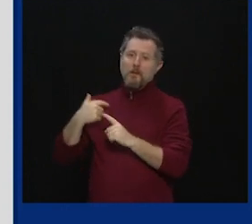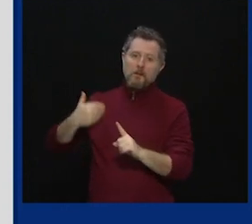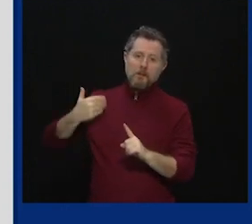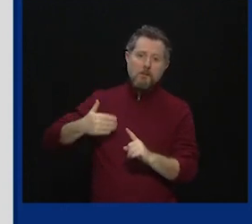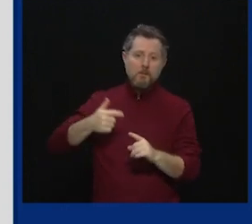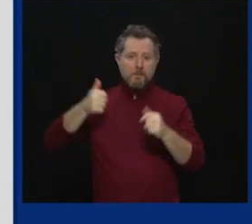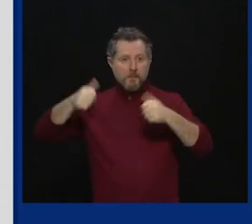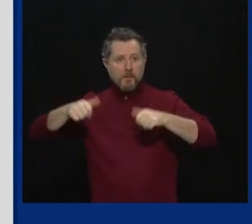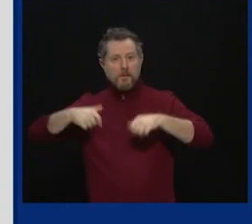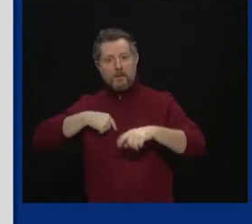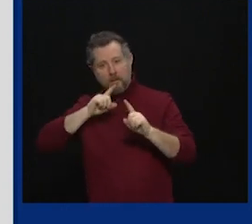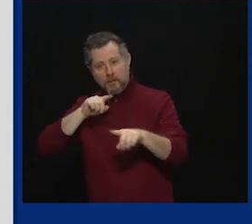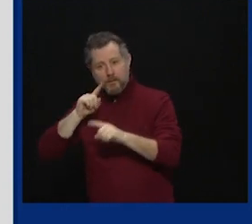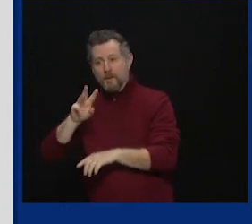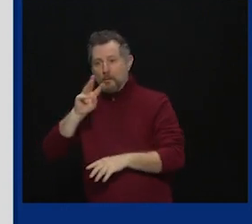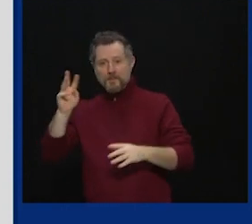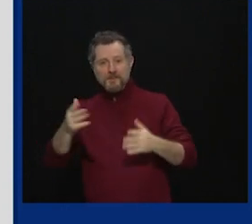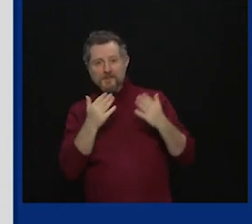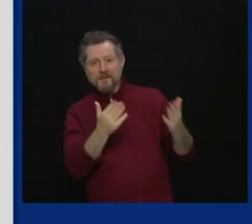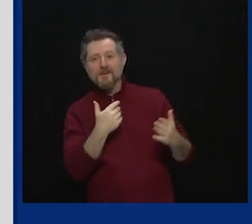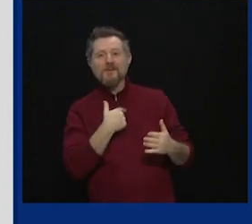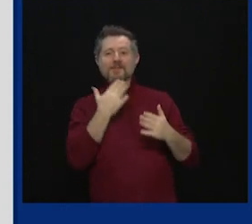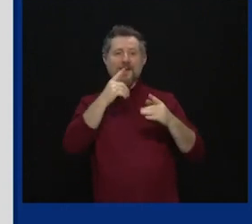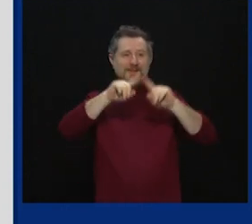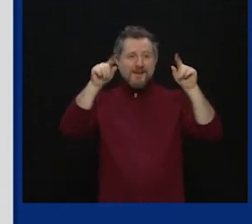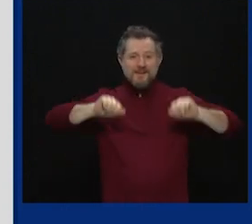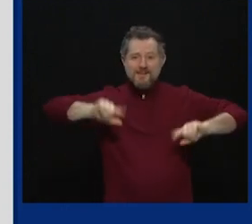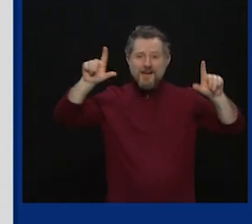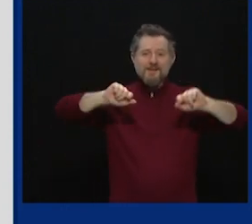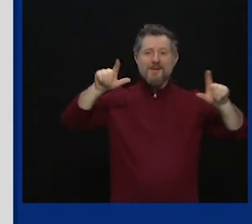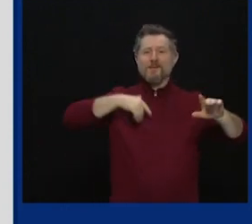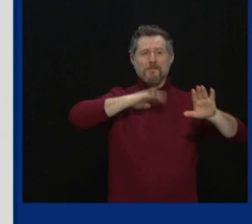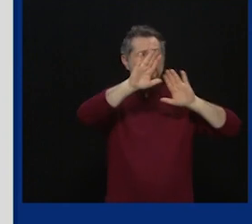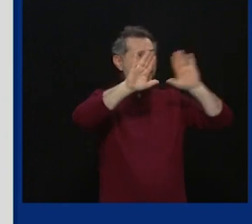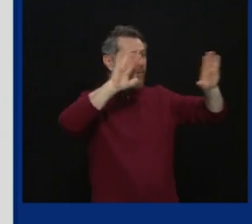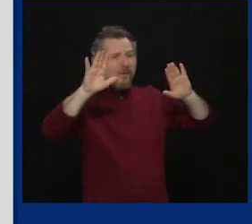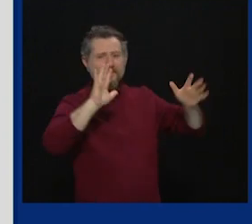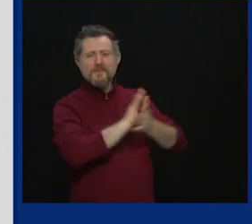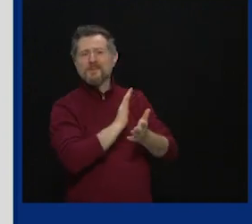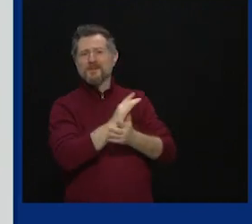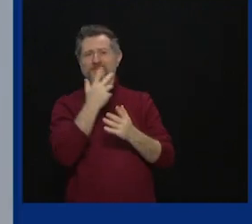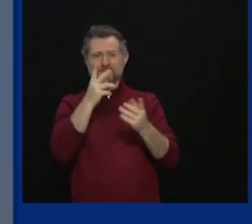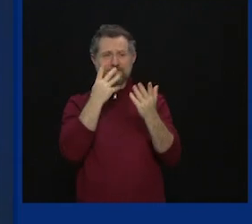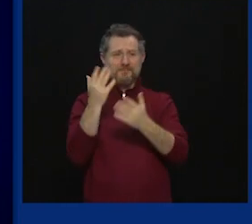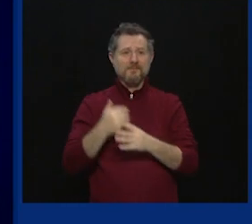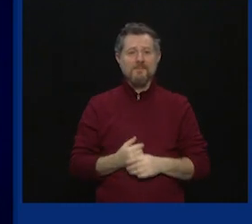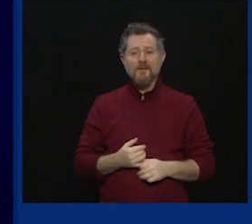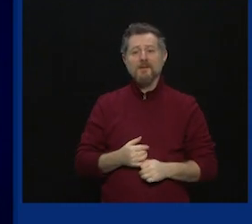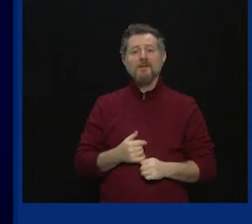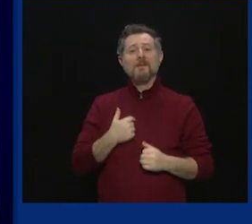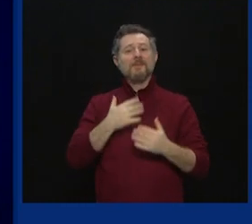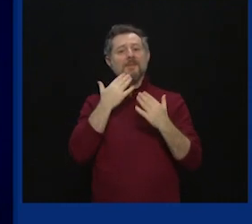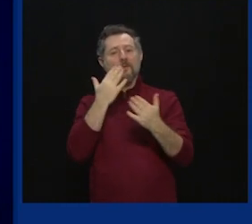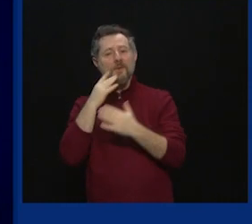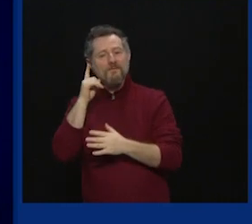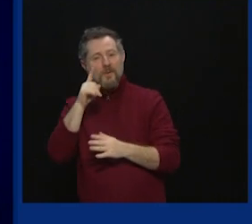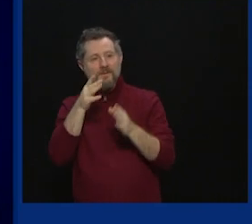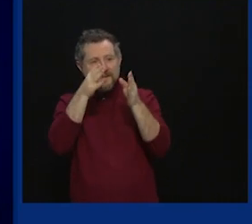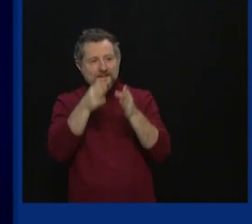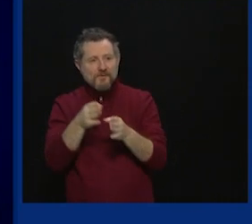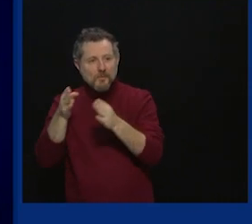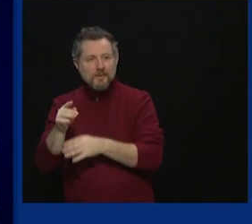businesses. And also at this point, I do want to thank some individual business owners. And I've mentioned the elected leaders who've stepped